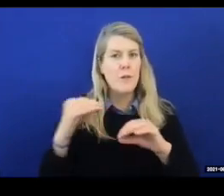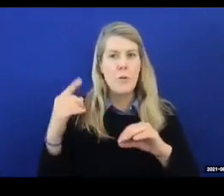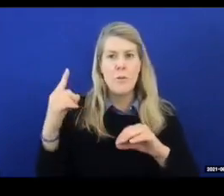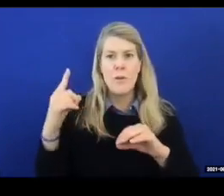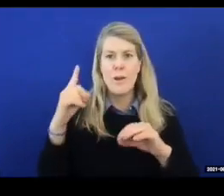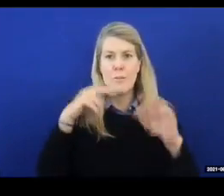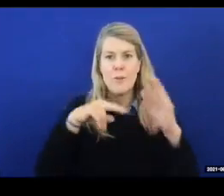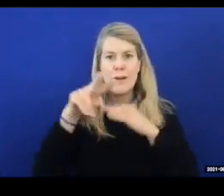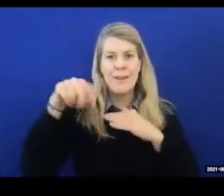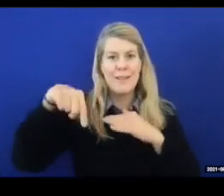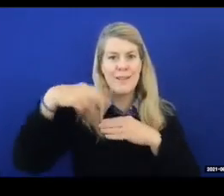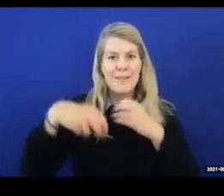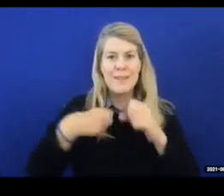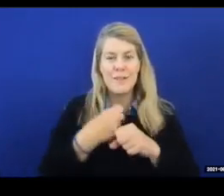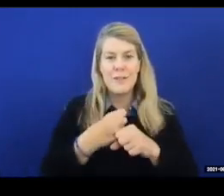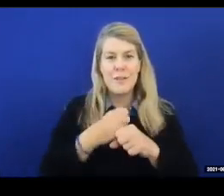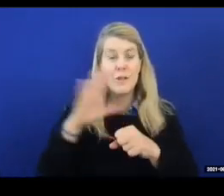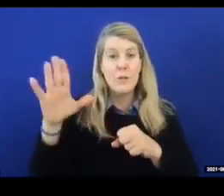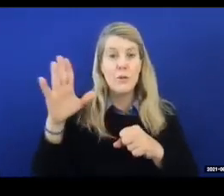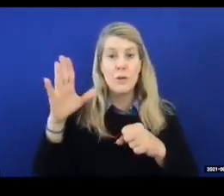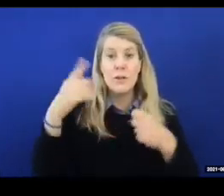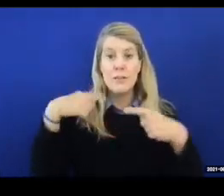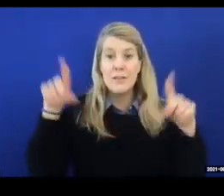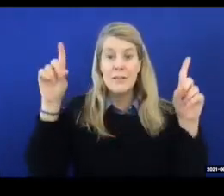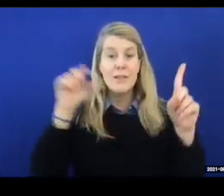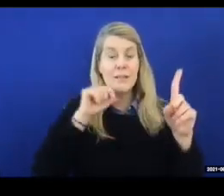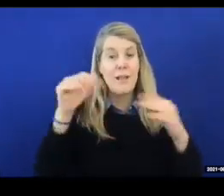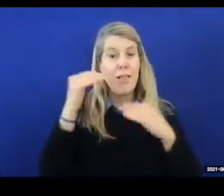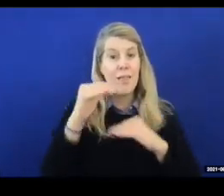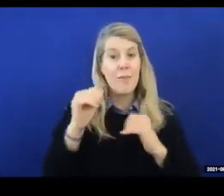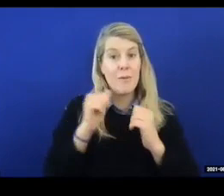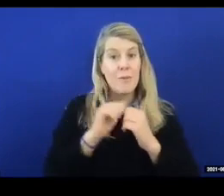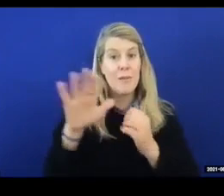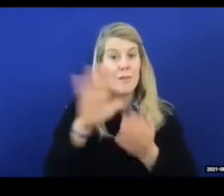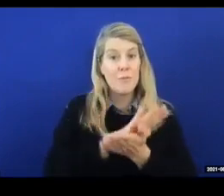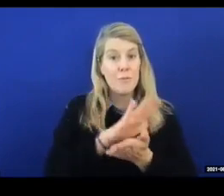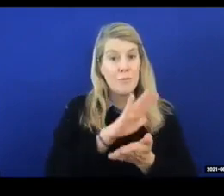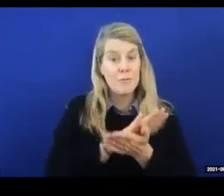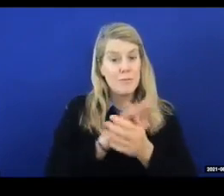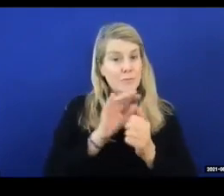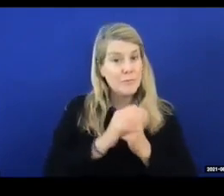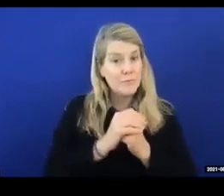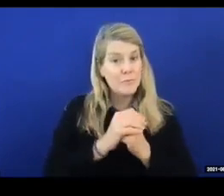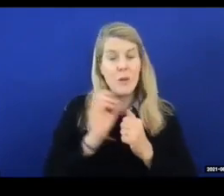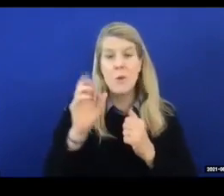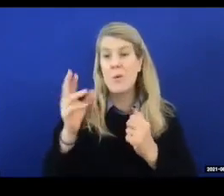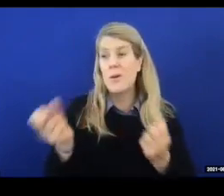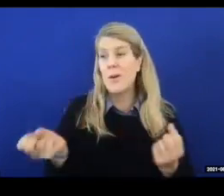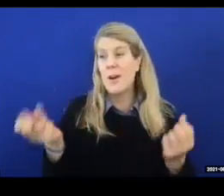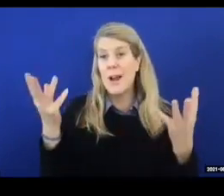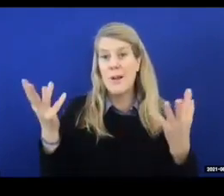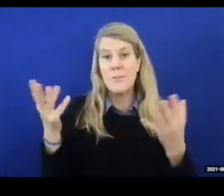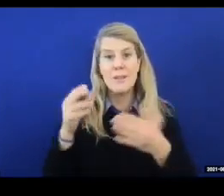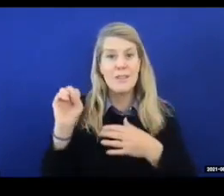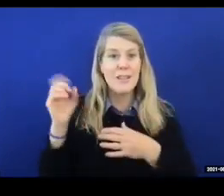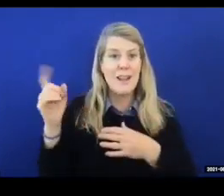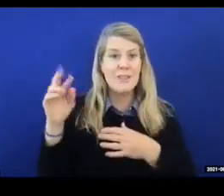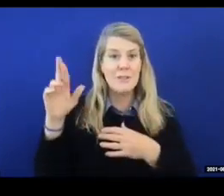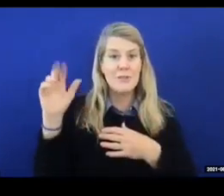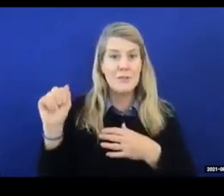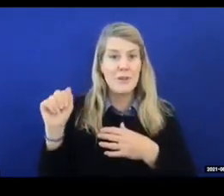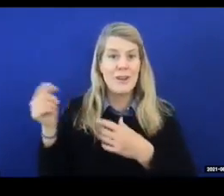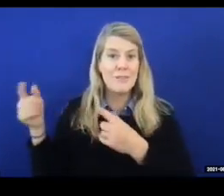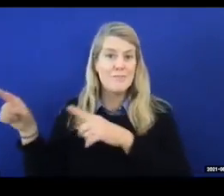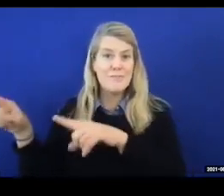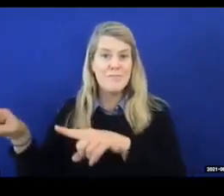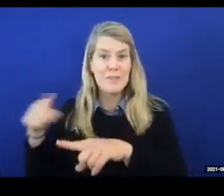coming. Your achievements are not limited to the excellence of your academics or the depth of your extracurriculars. For